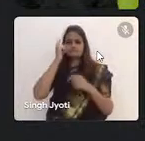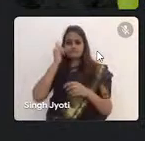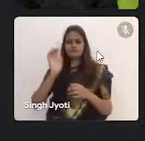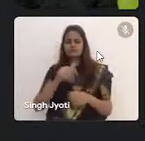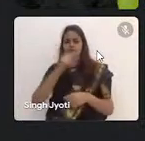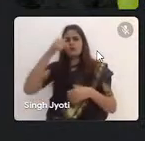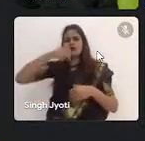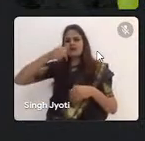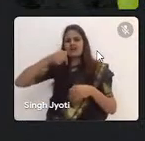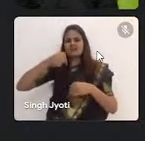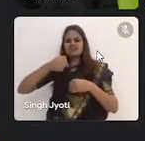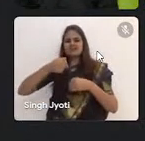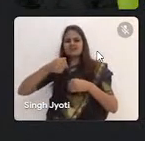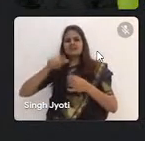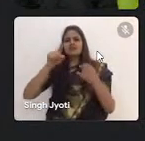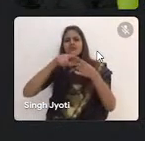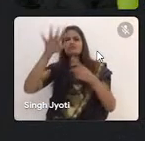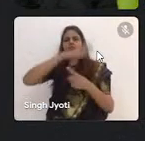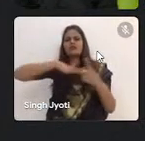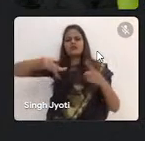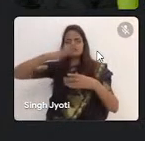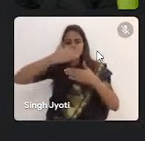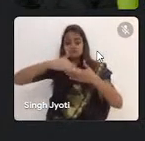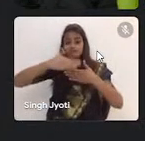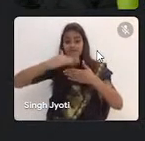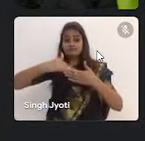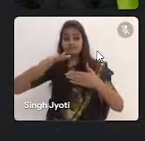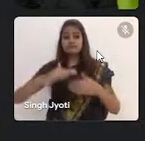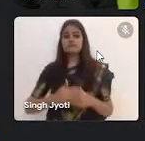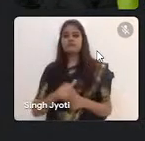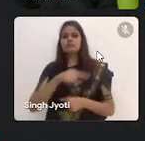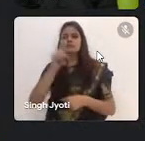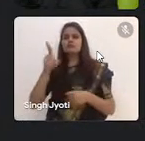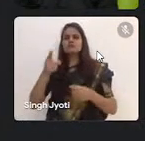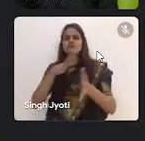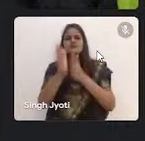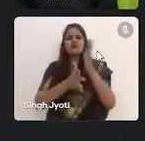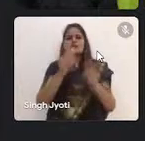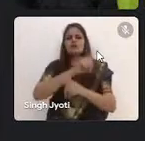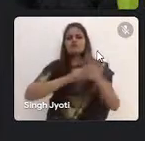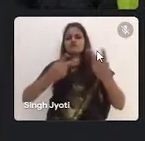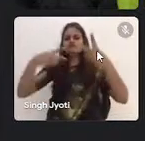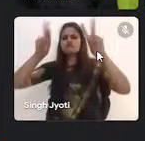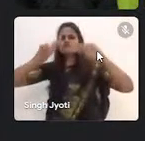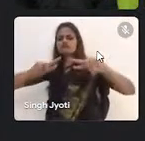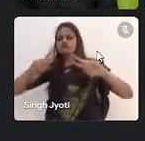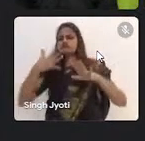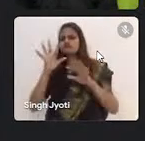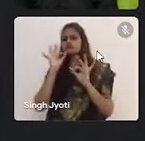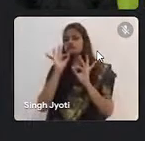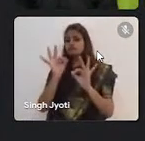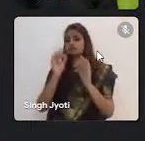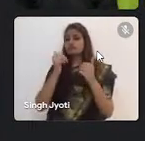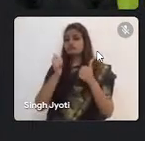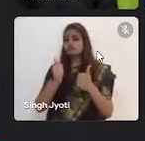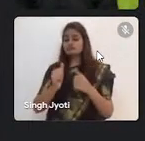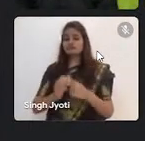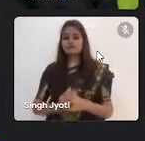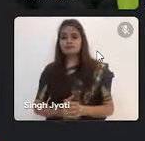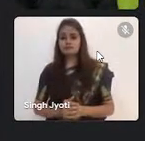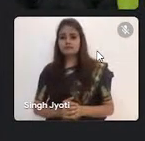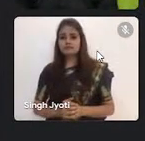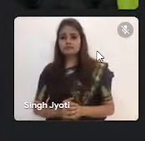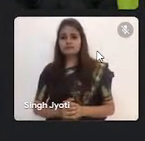know, good translation from or into a sign language needs either to start with, you know,